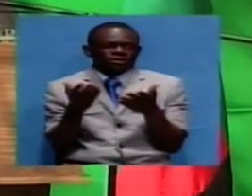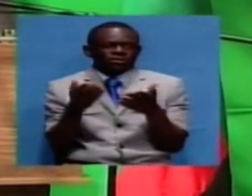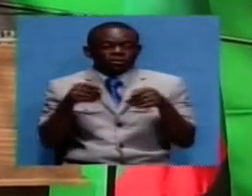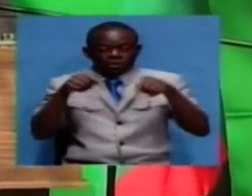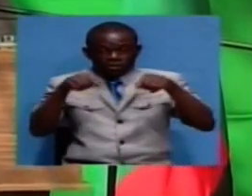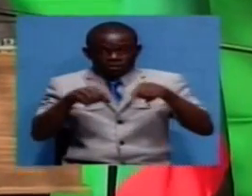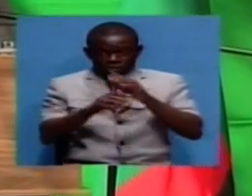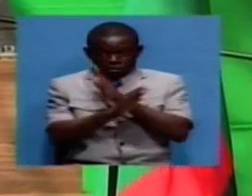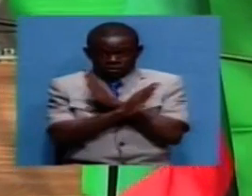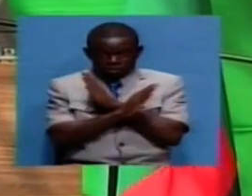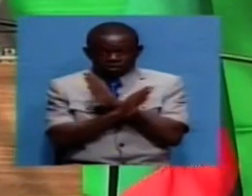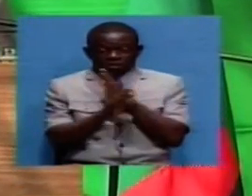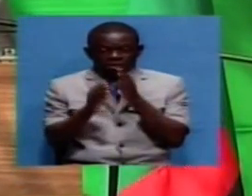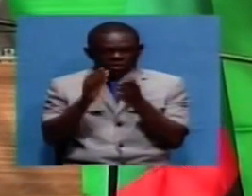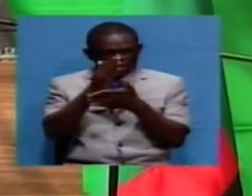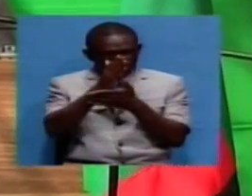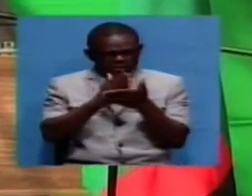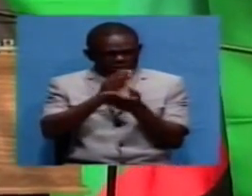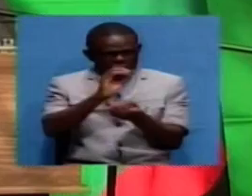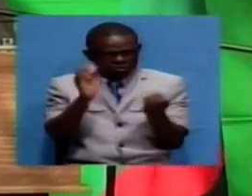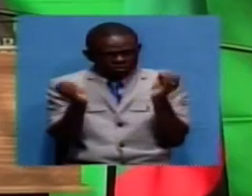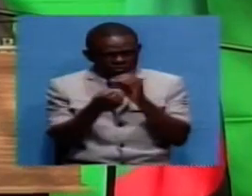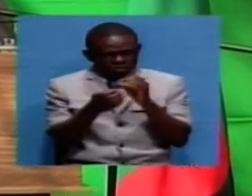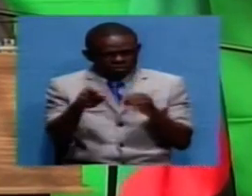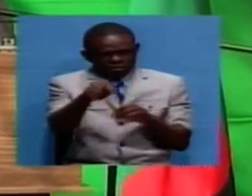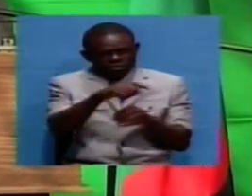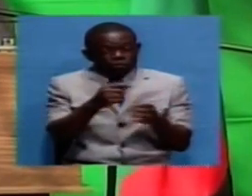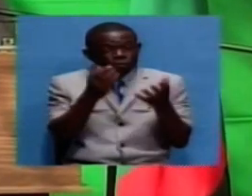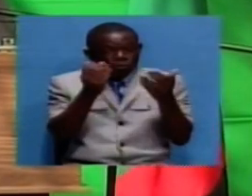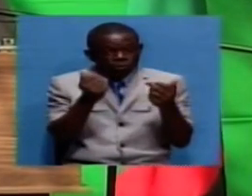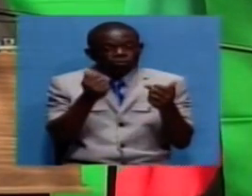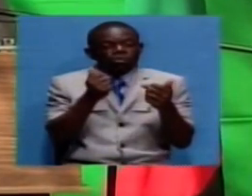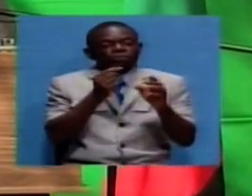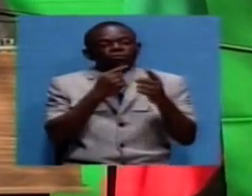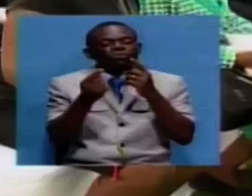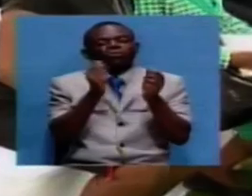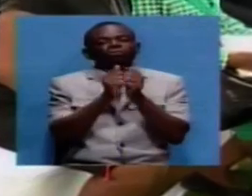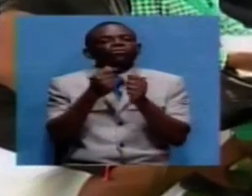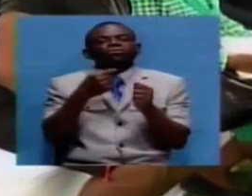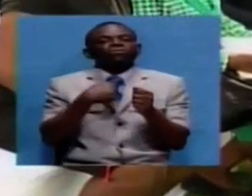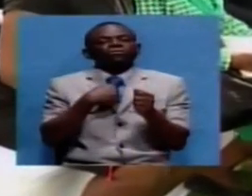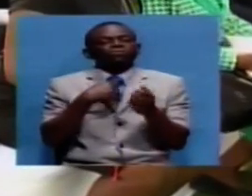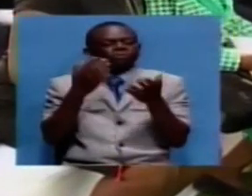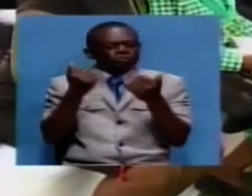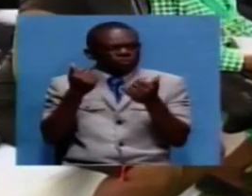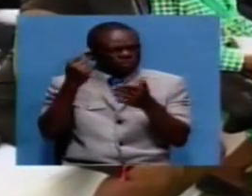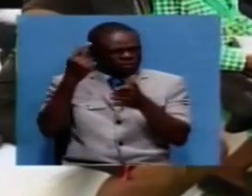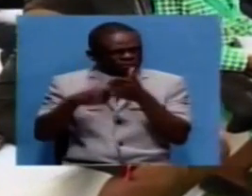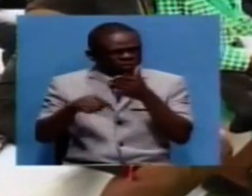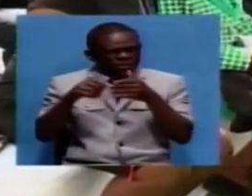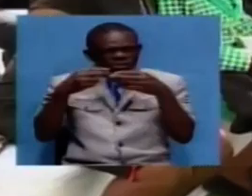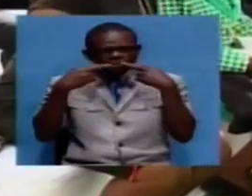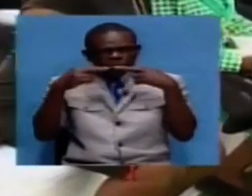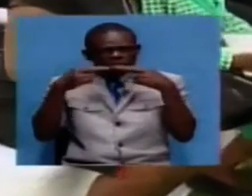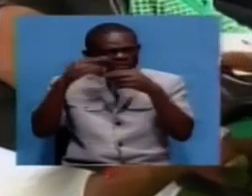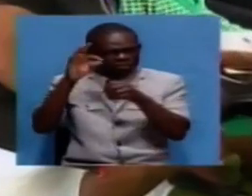talks which will culminate into us revisiting the results of the electoral process, to say, no, let's do power